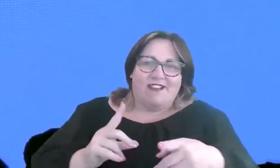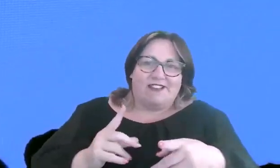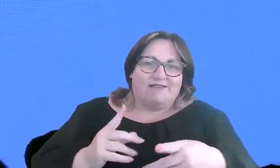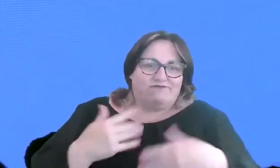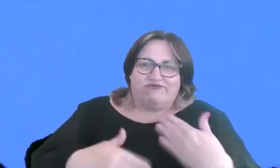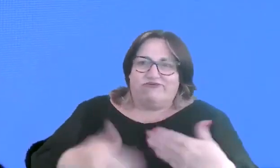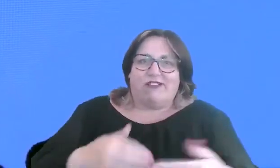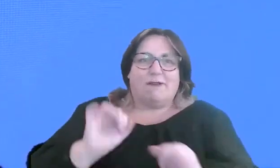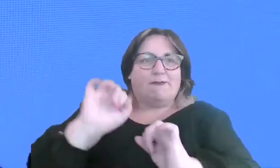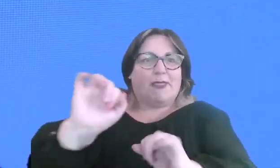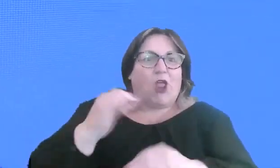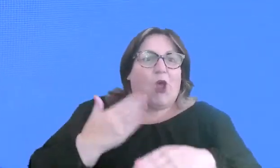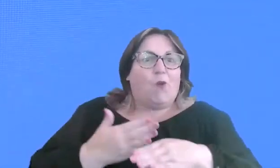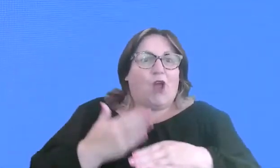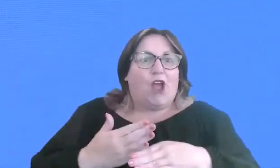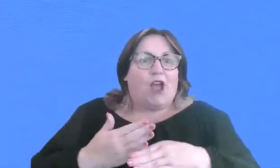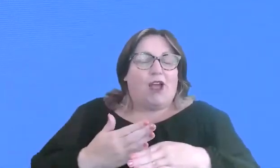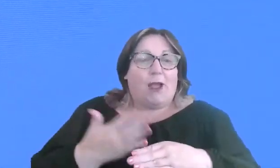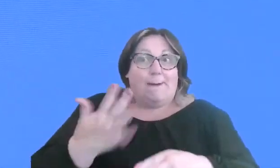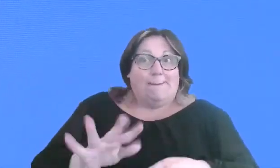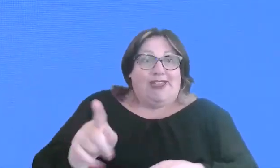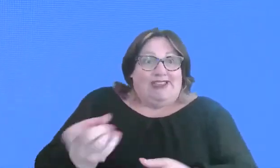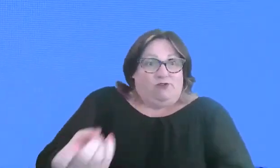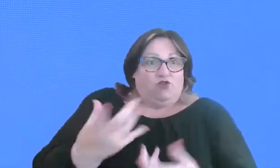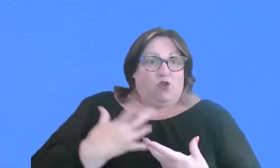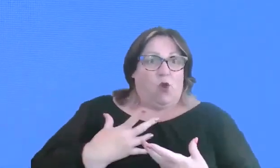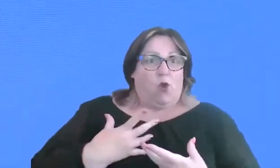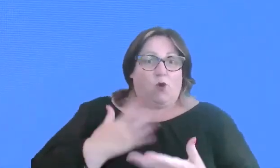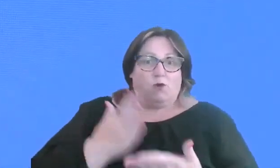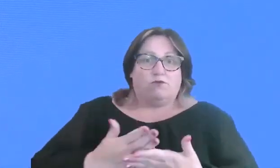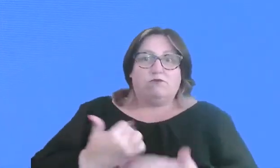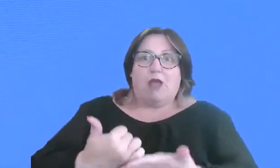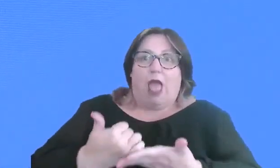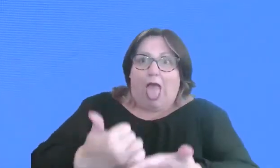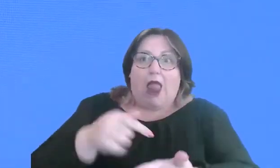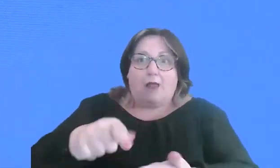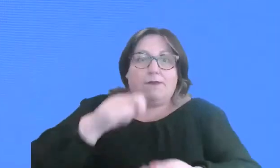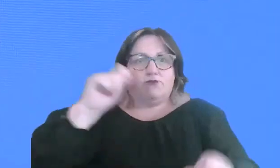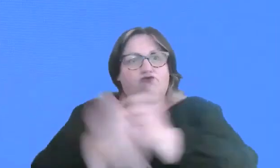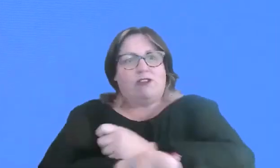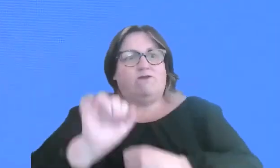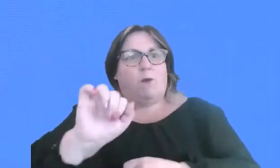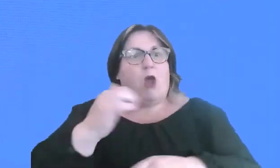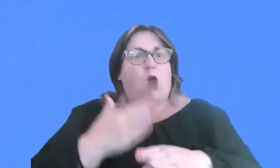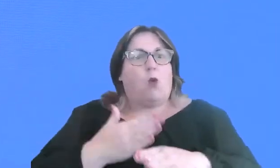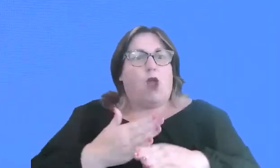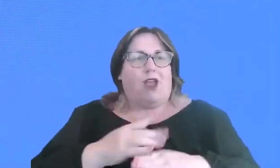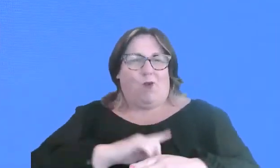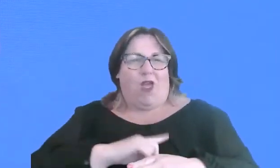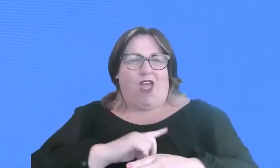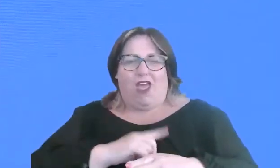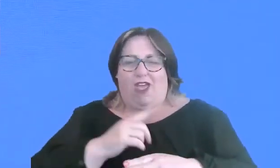to me was that this was helping her transform the work that she did because she could concentrate on the human element of